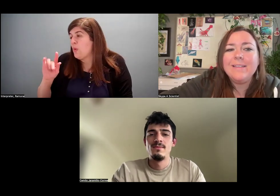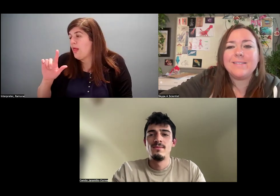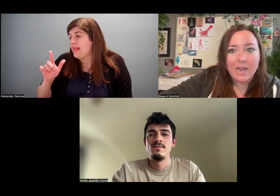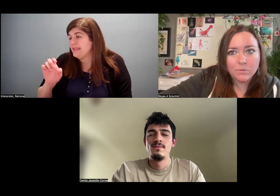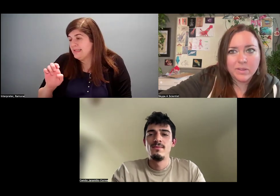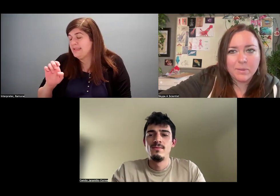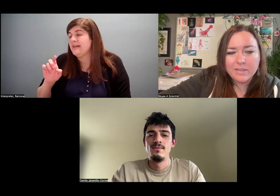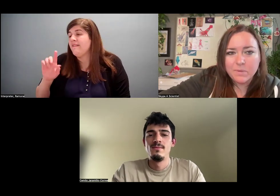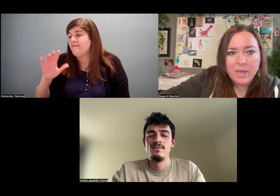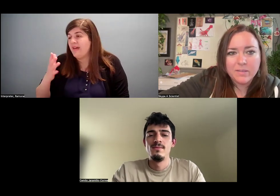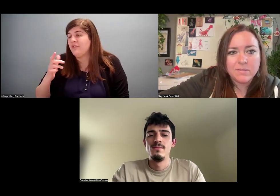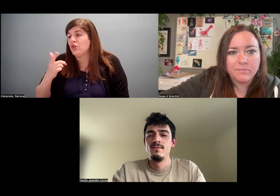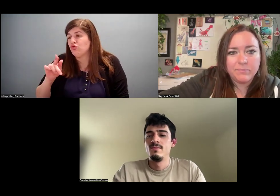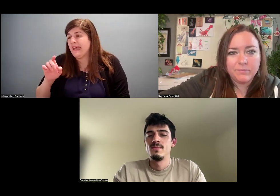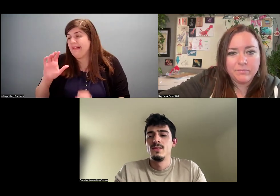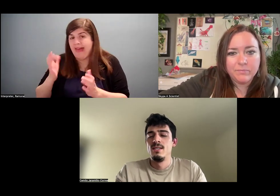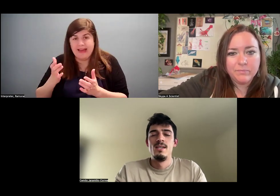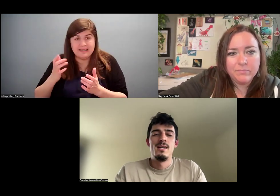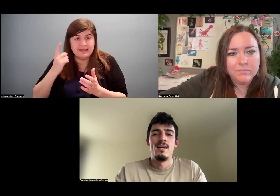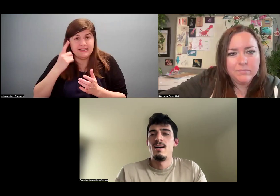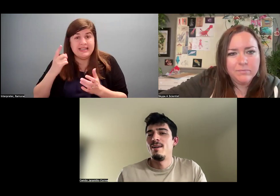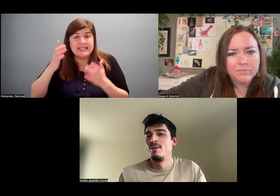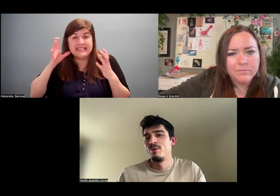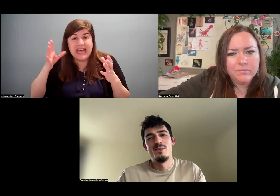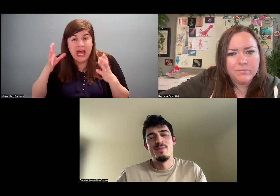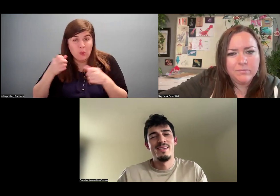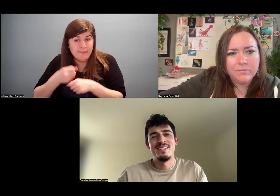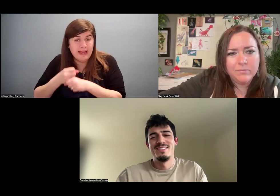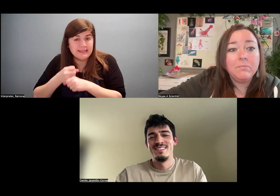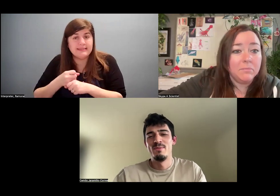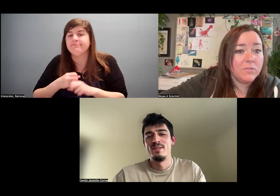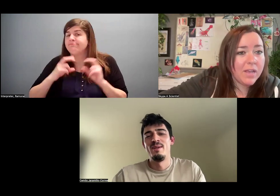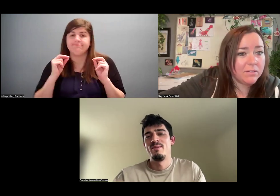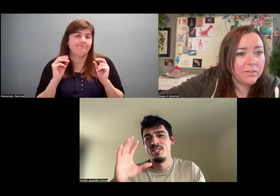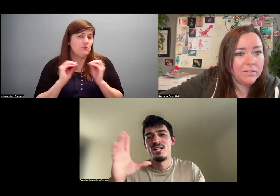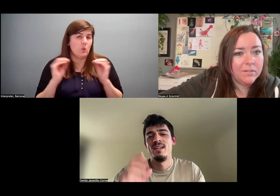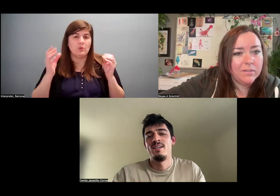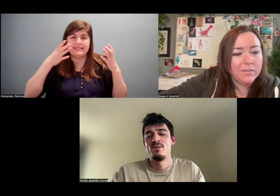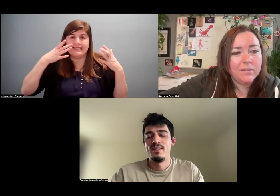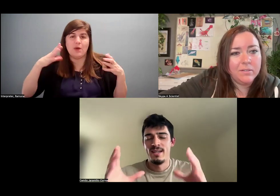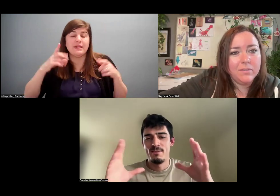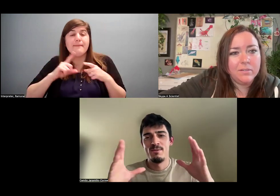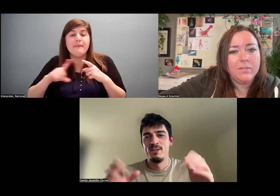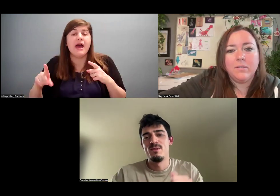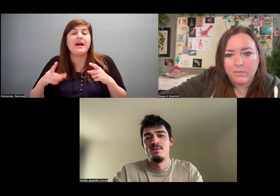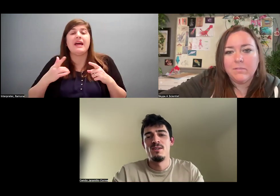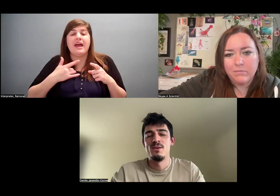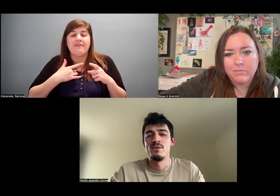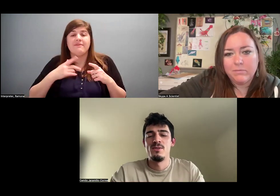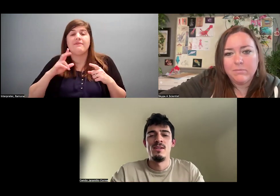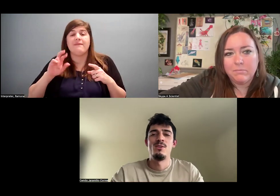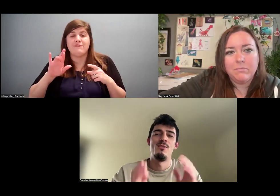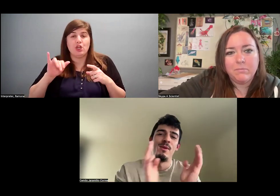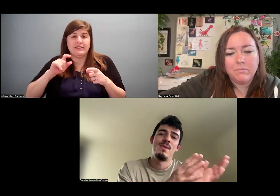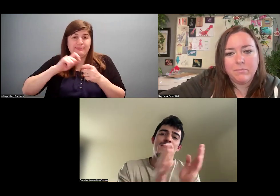there any sound that plasma makes? No, they don't make sound, but No they sound. shine light so that they have very specific